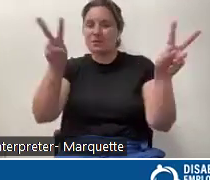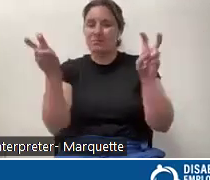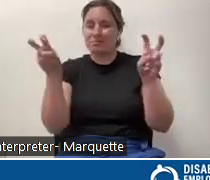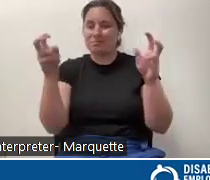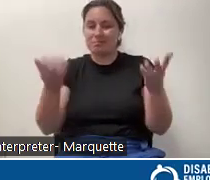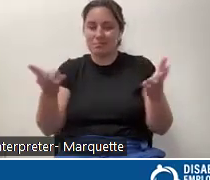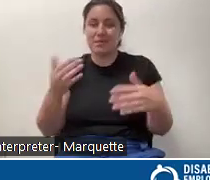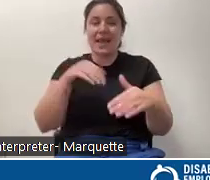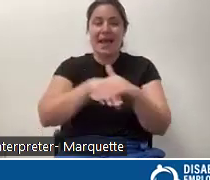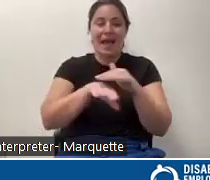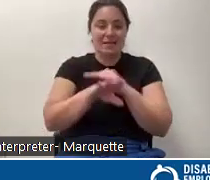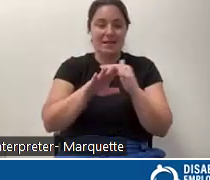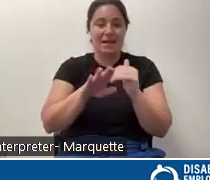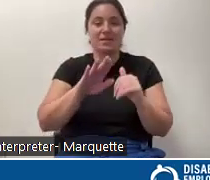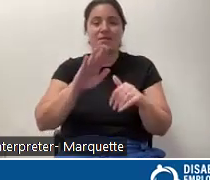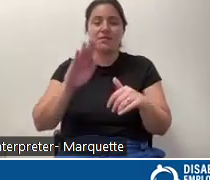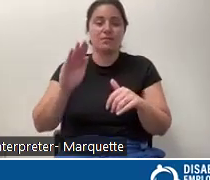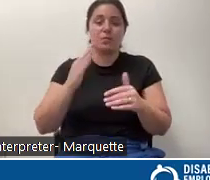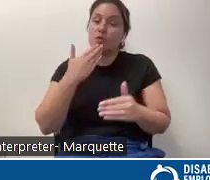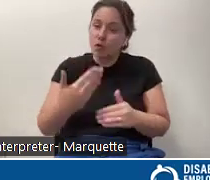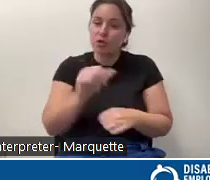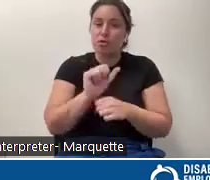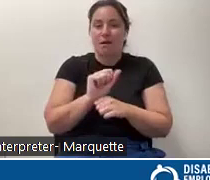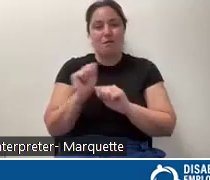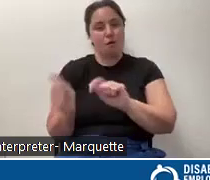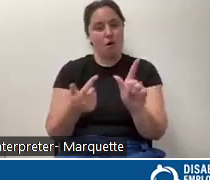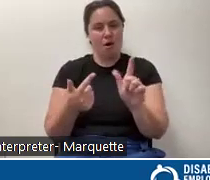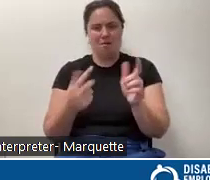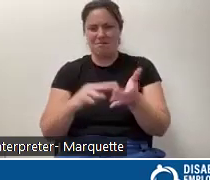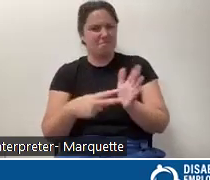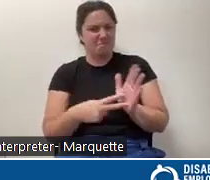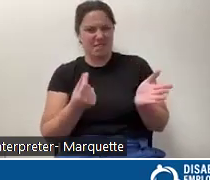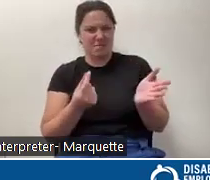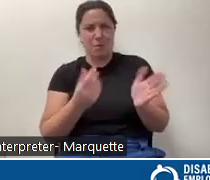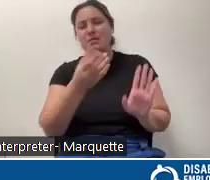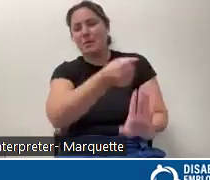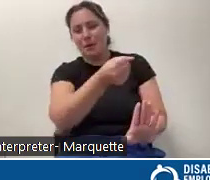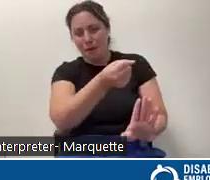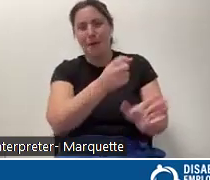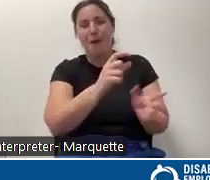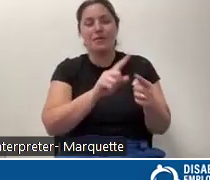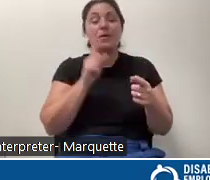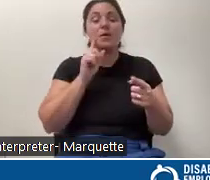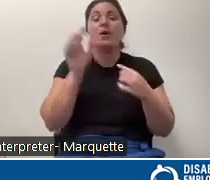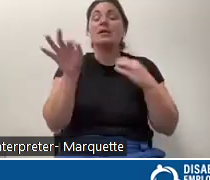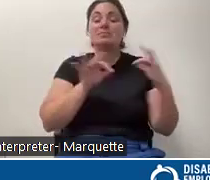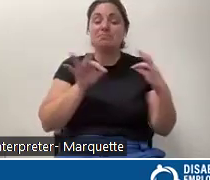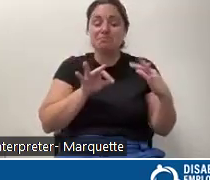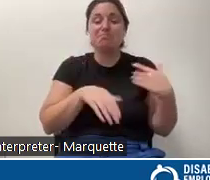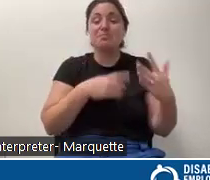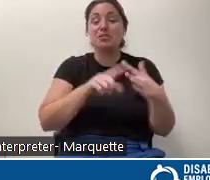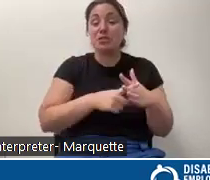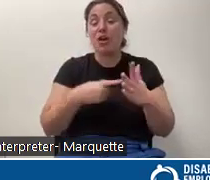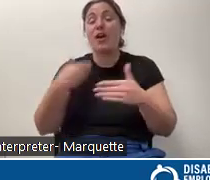We'll talk a little bit more about what that means in a few minutes after we run through a few administrative items. But if you're here for the